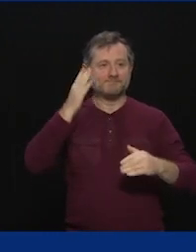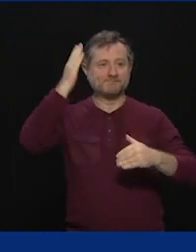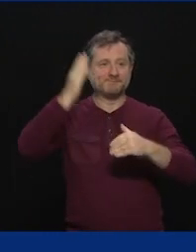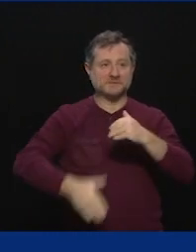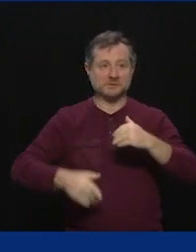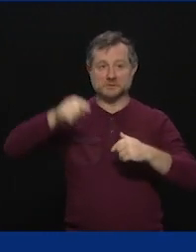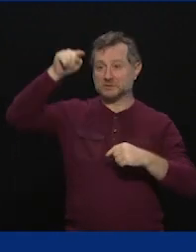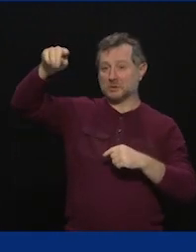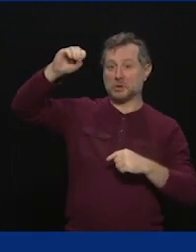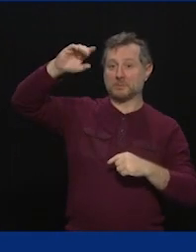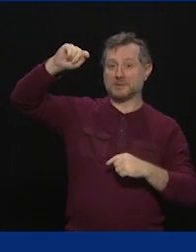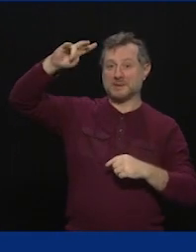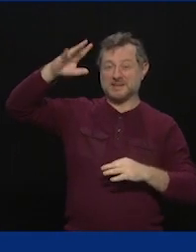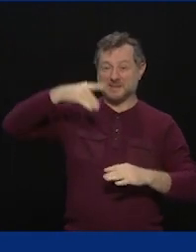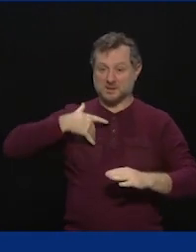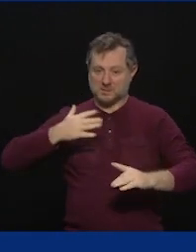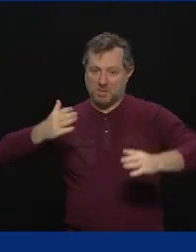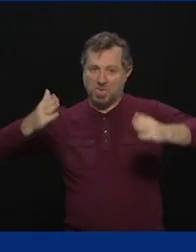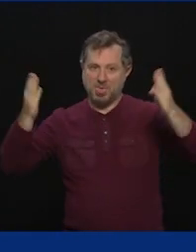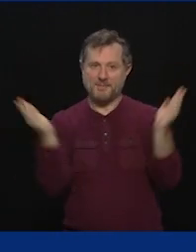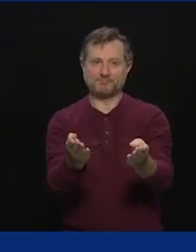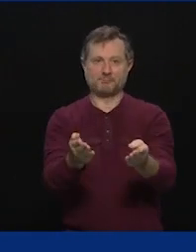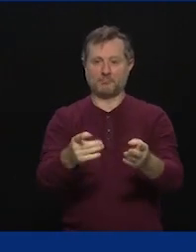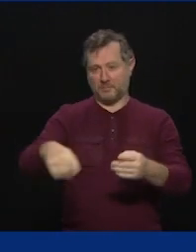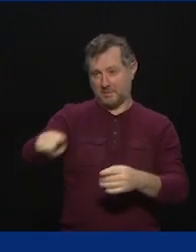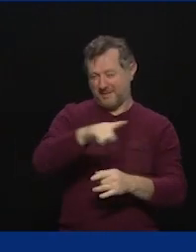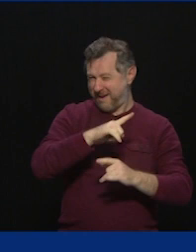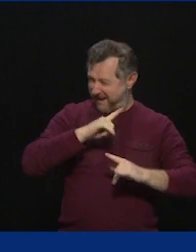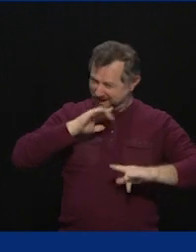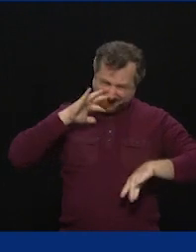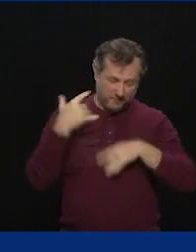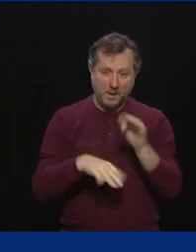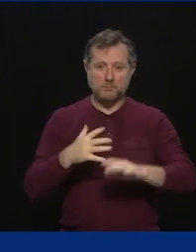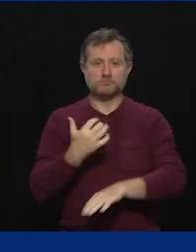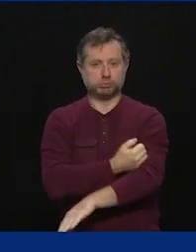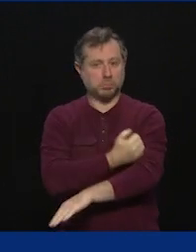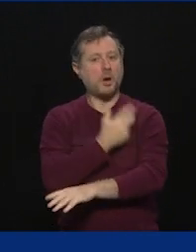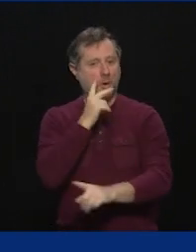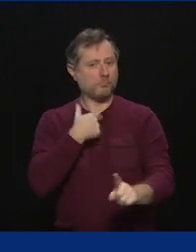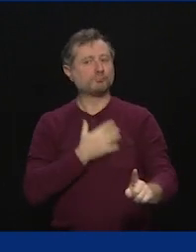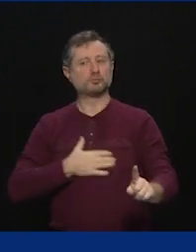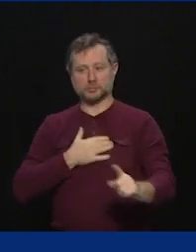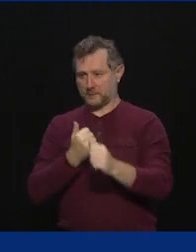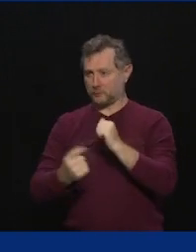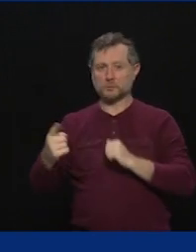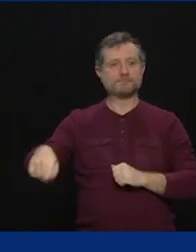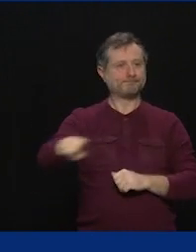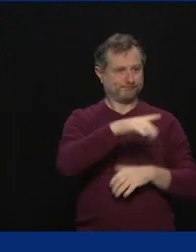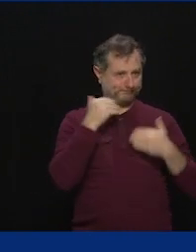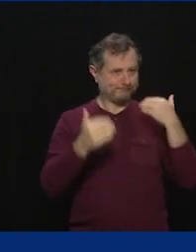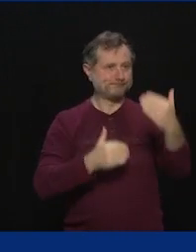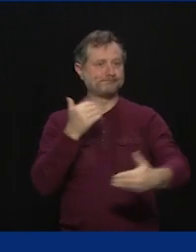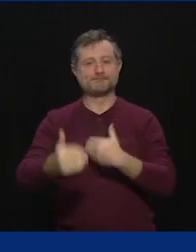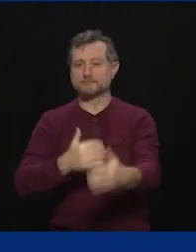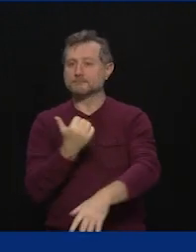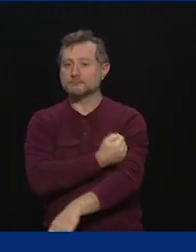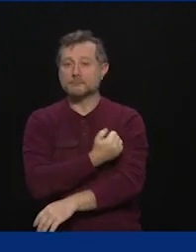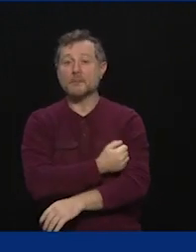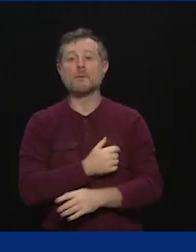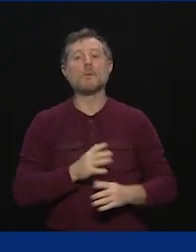doing the right thing. We appreciate everyone who's doing that. We want to talk about our OMH, Office of